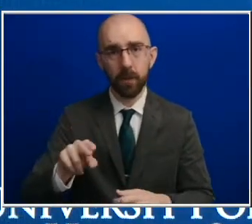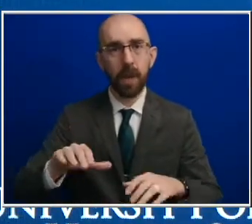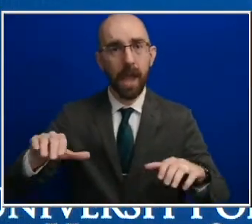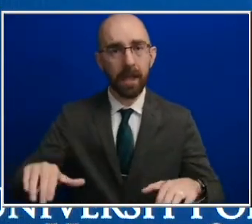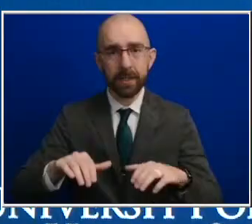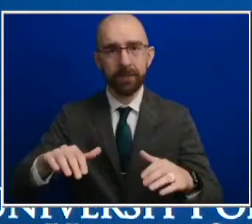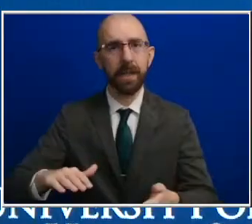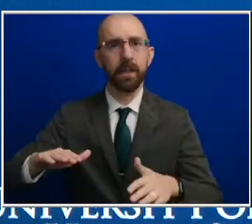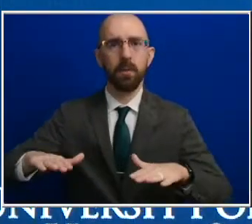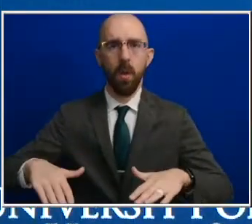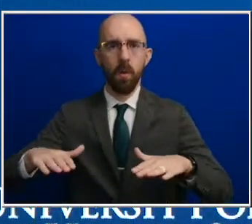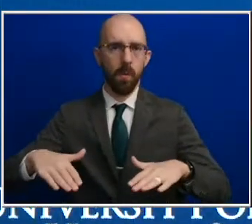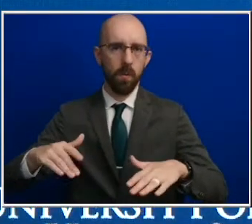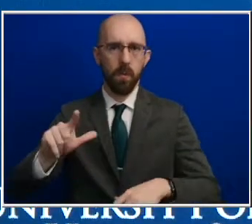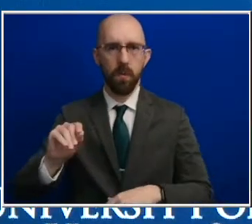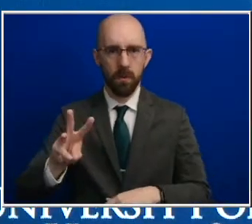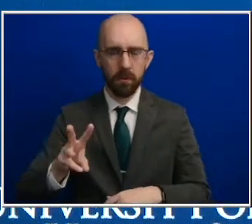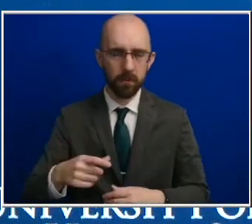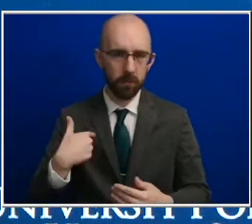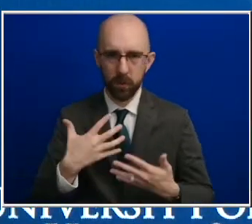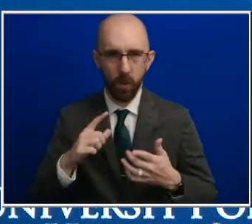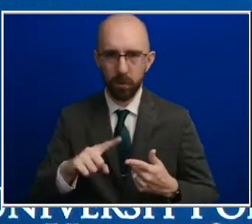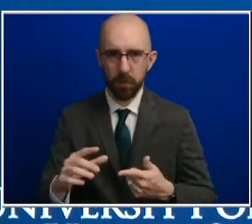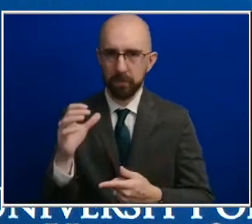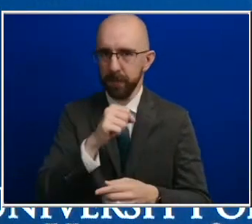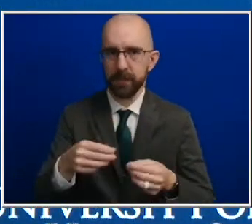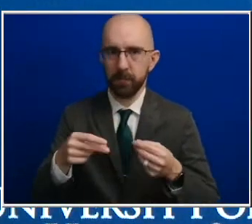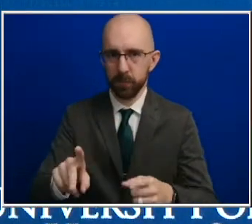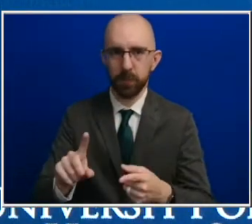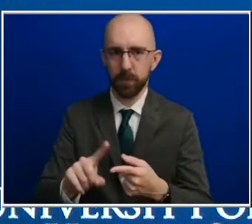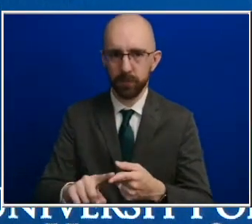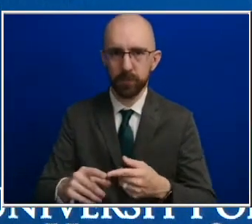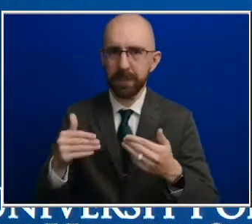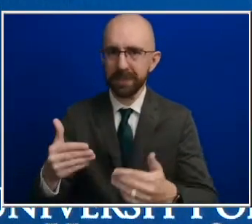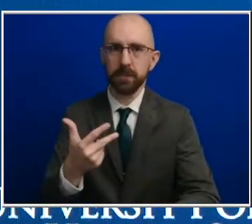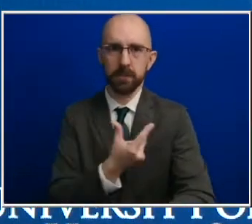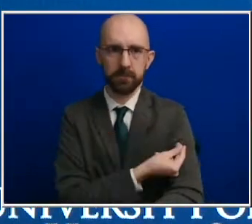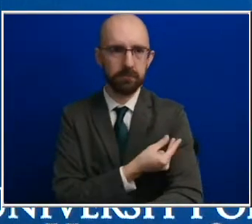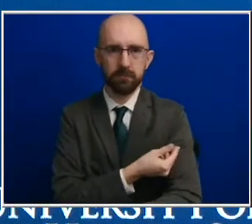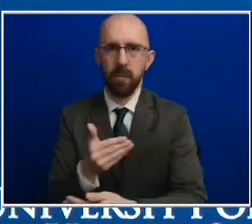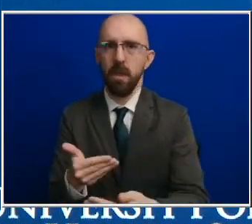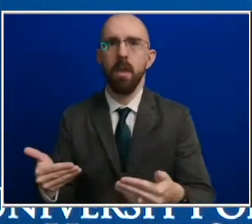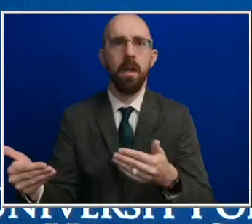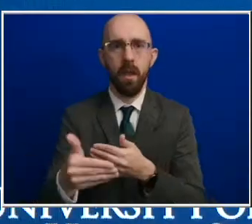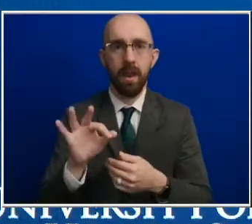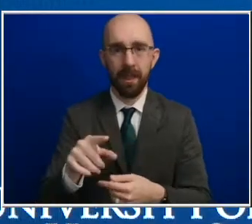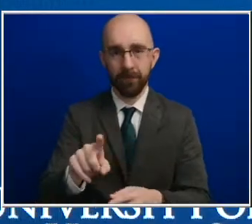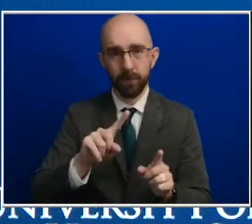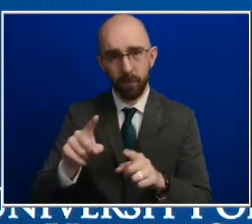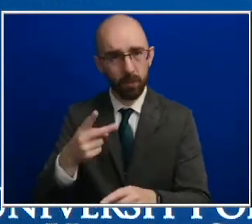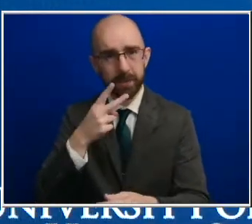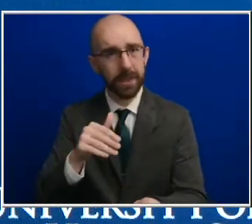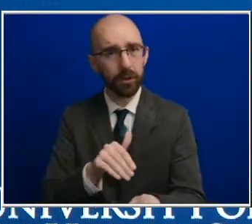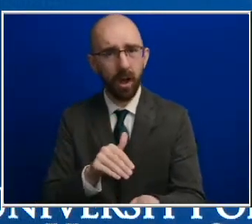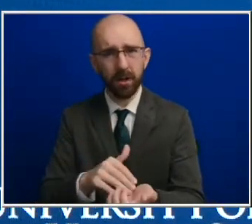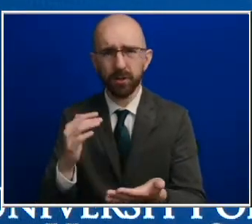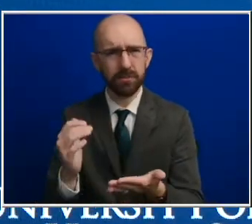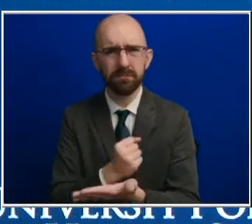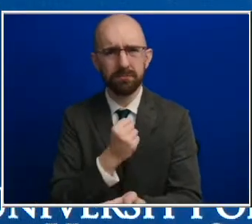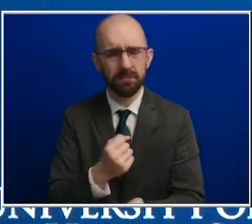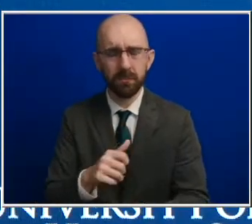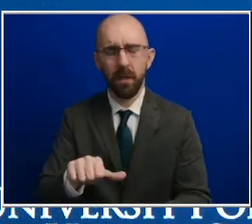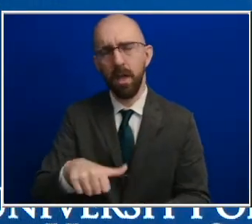low. Certainly, we don't want to miss an opportunity to vaccinate if you are going to see your physician. But